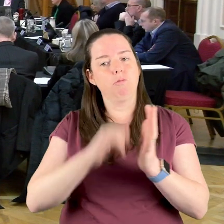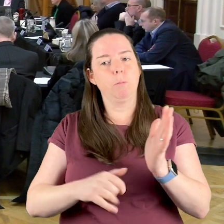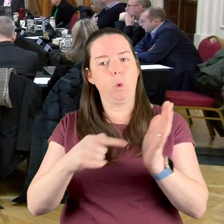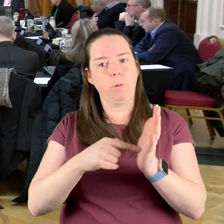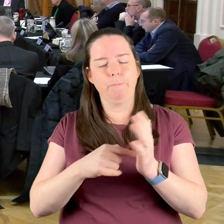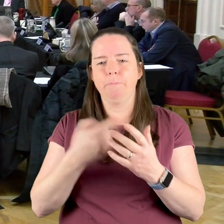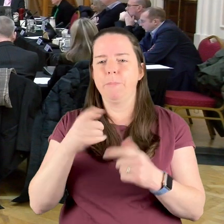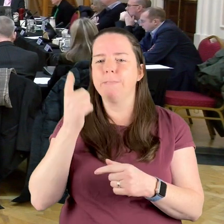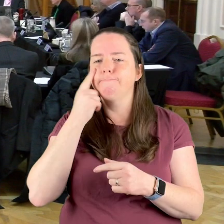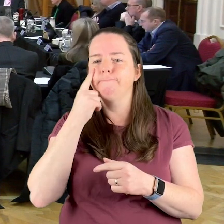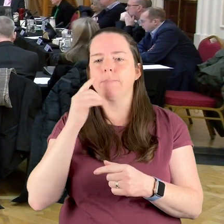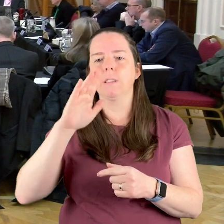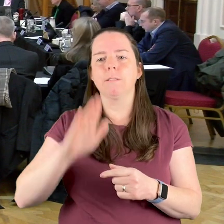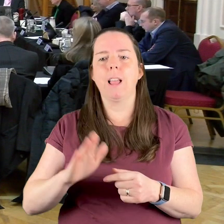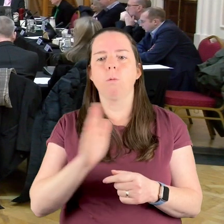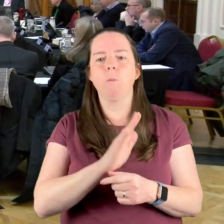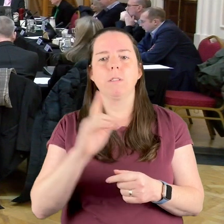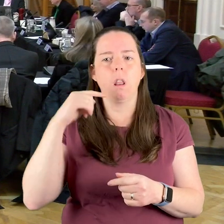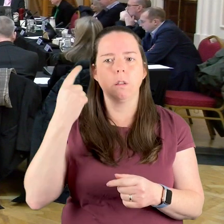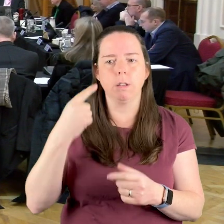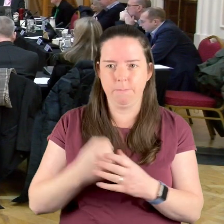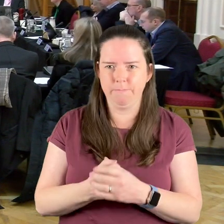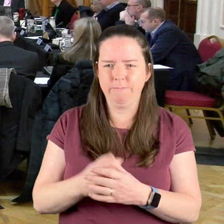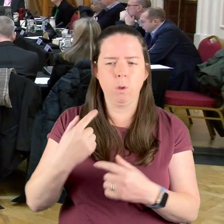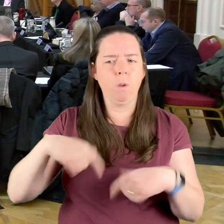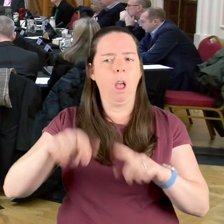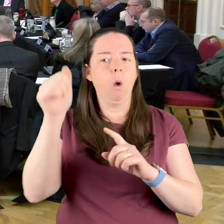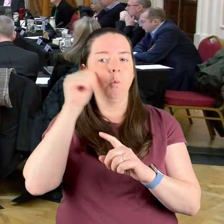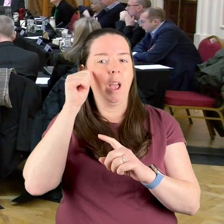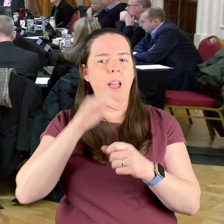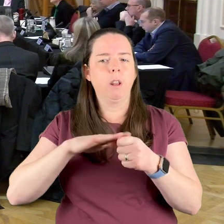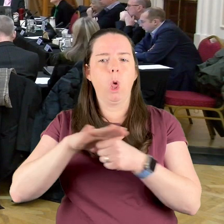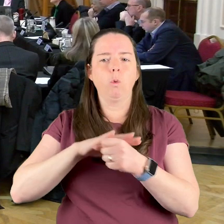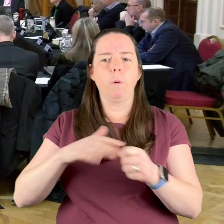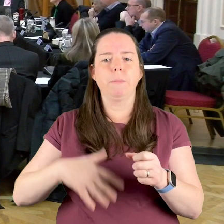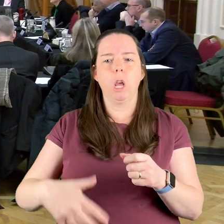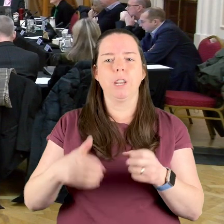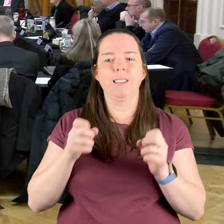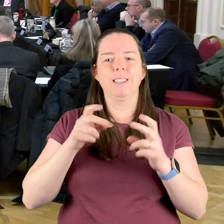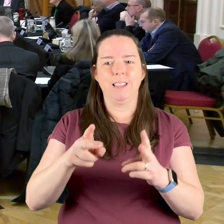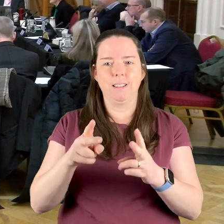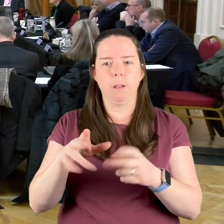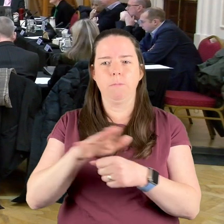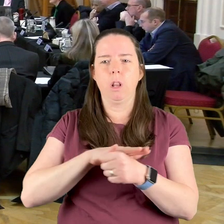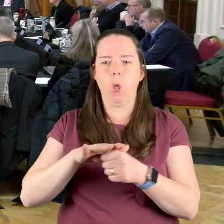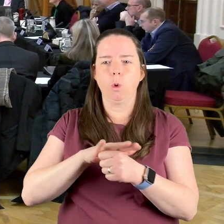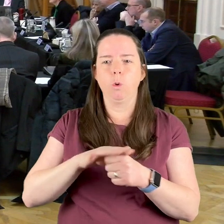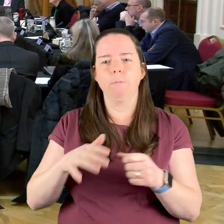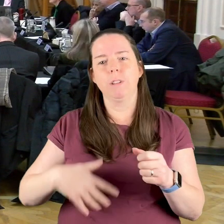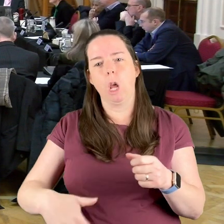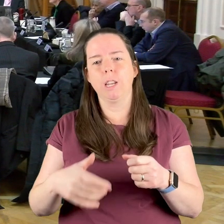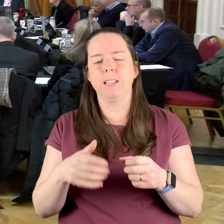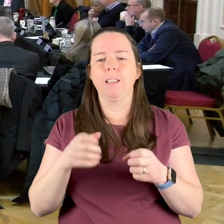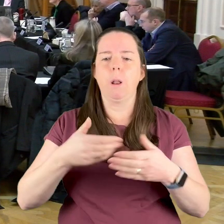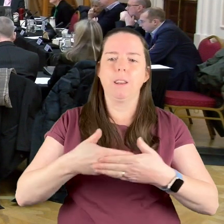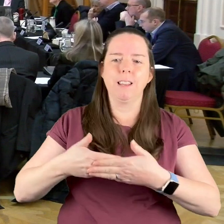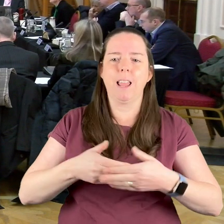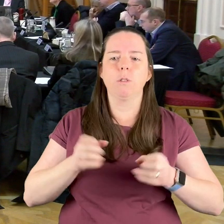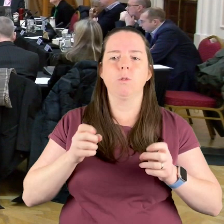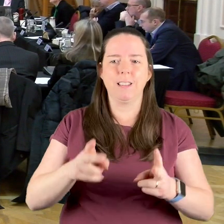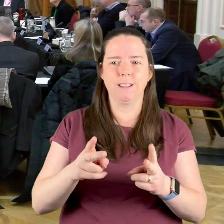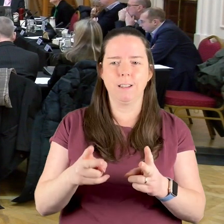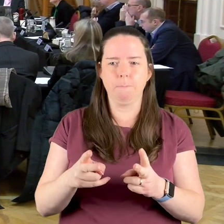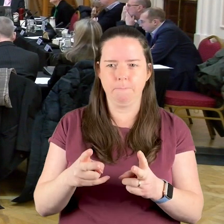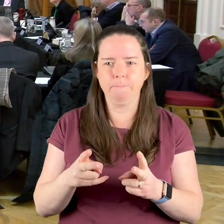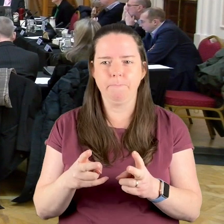recommendations in the report, we've looked at it in Southwest London. As we are aware, local maternity system, local maternity and neonatal